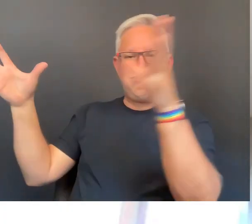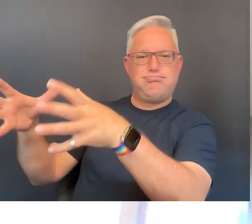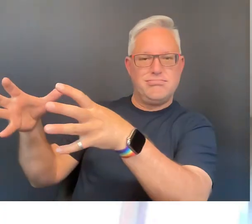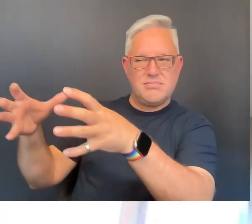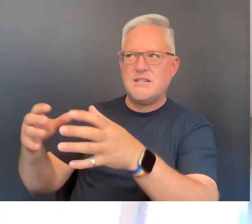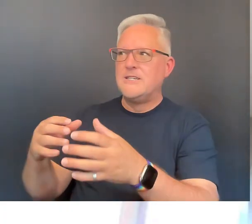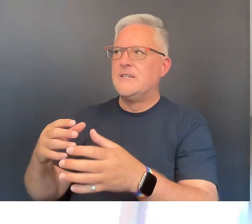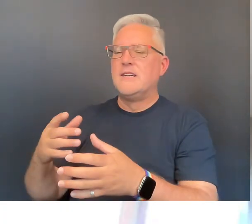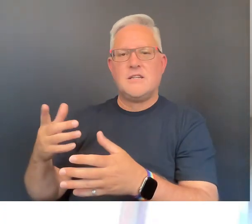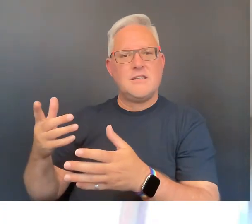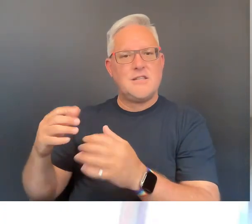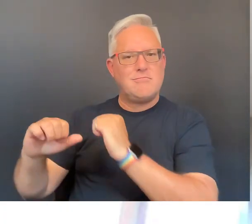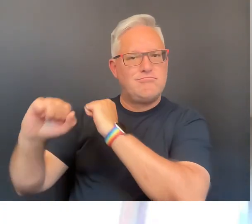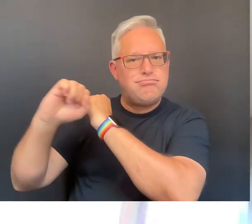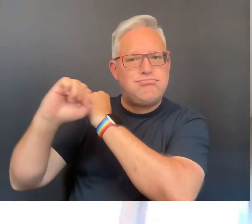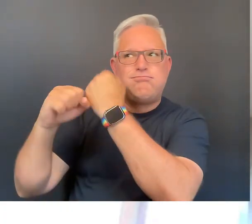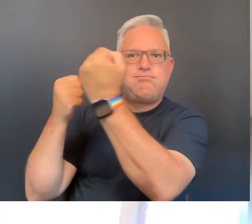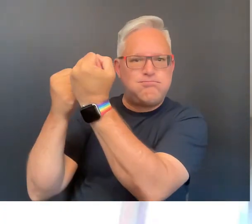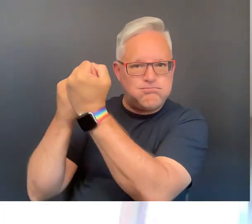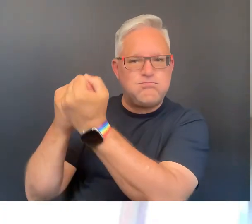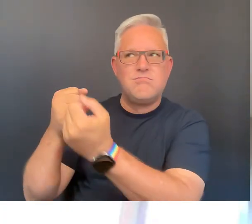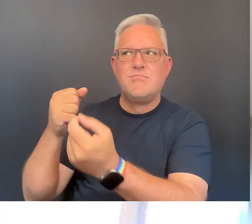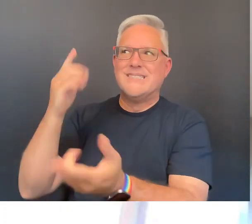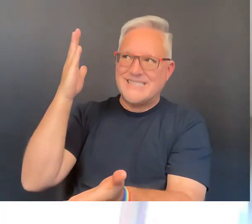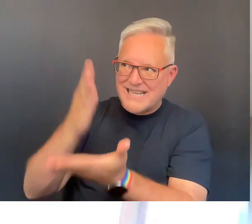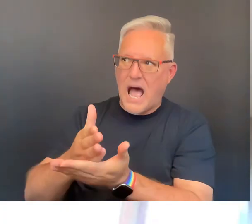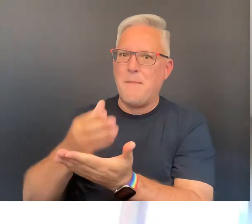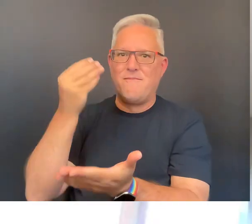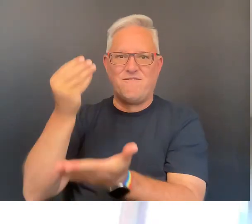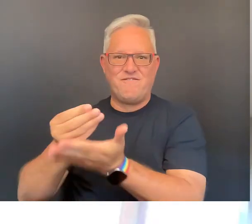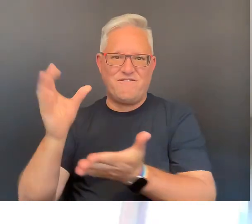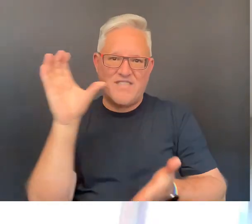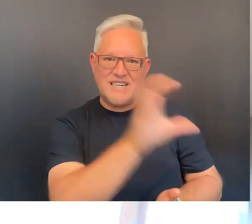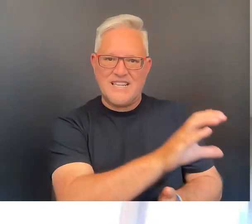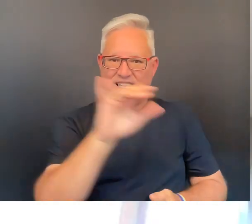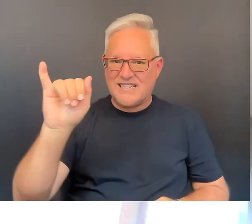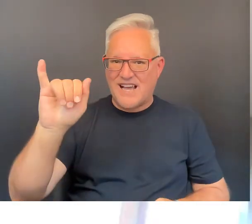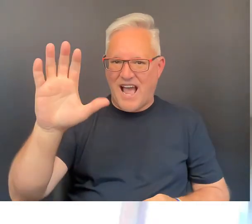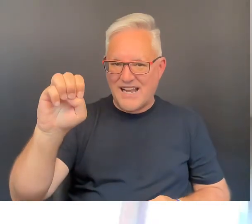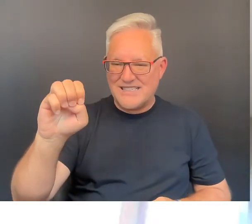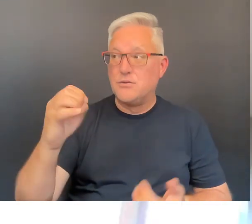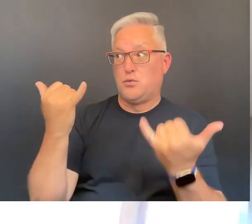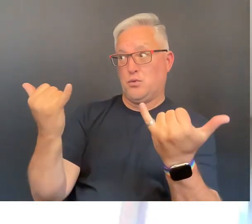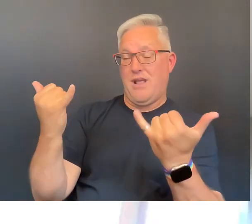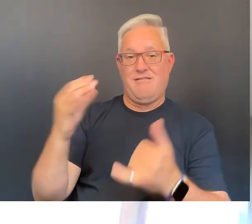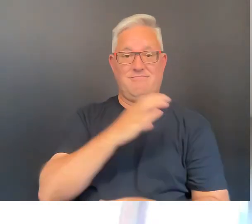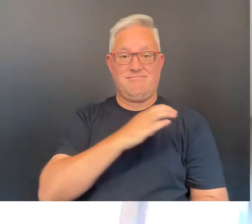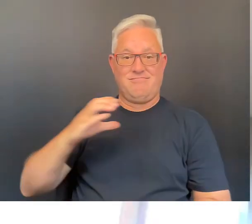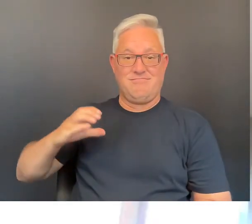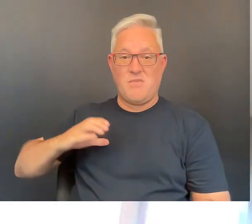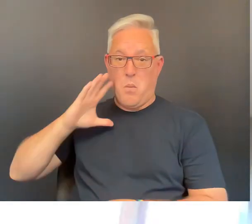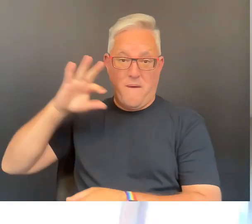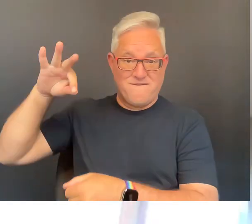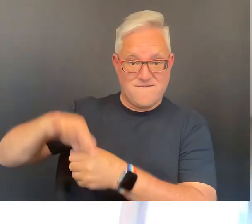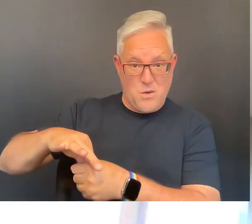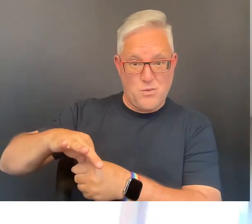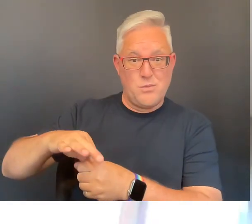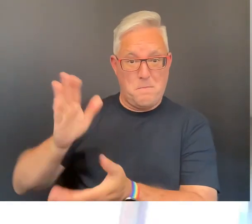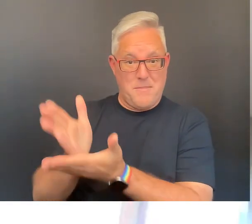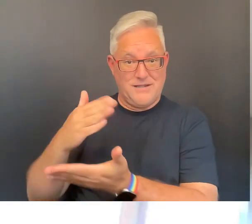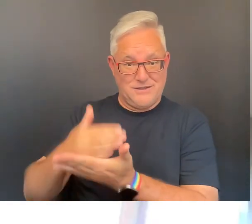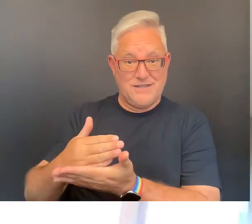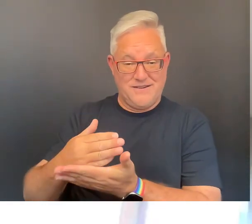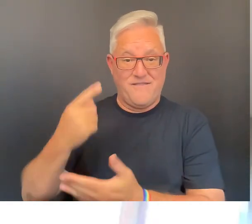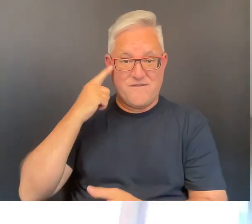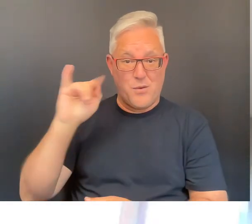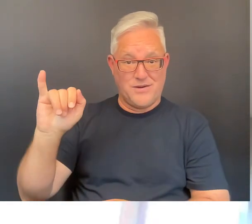stop funding to ICE. Since today they're going to vote on the budget uh, in